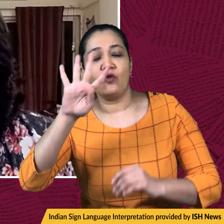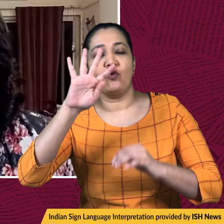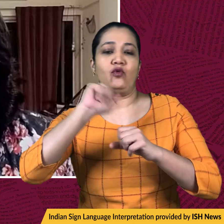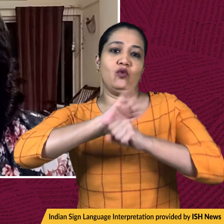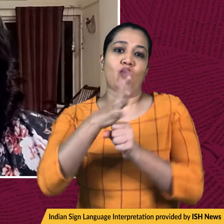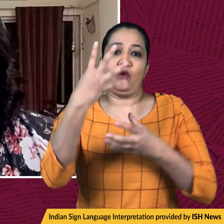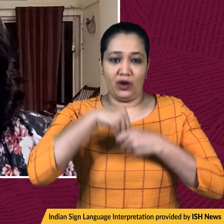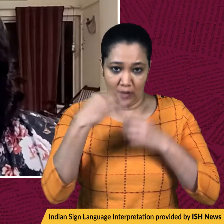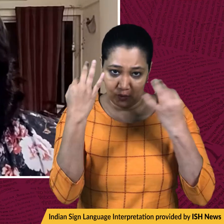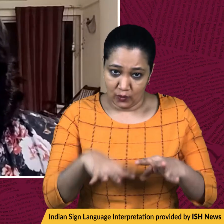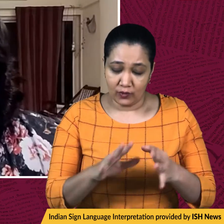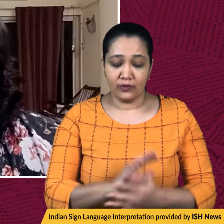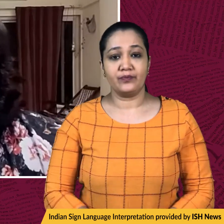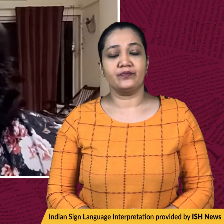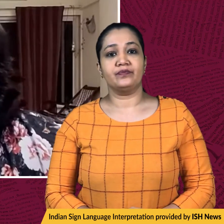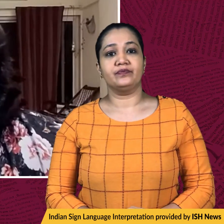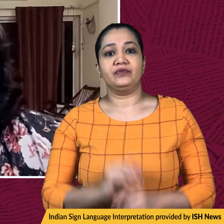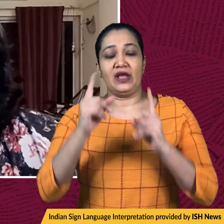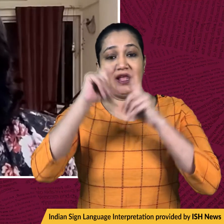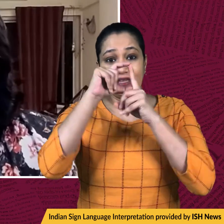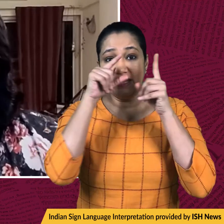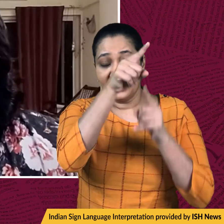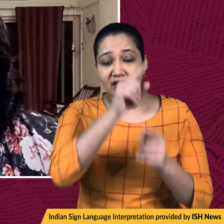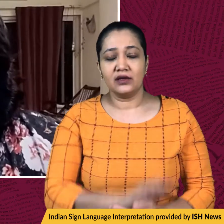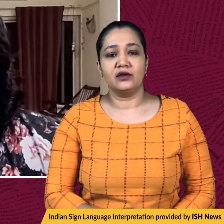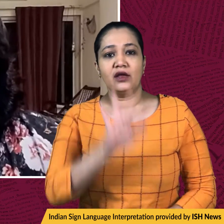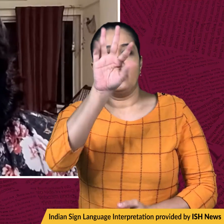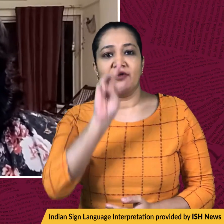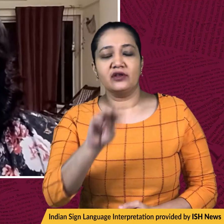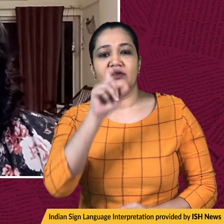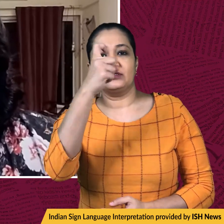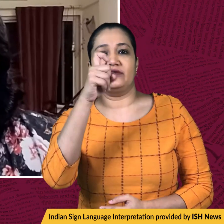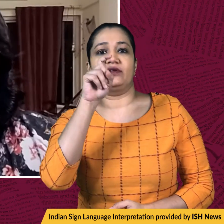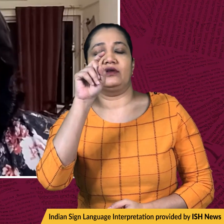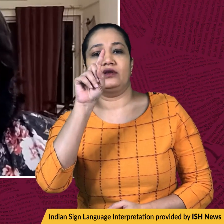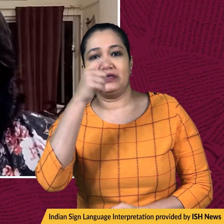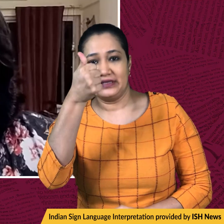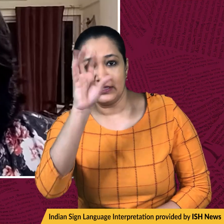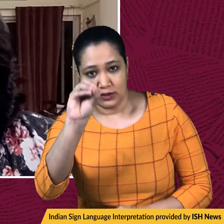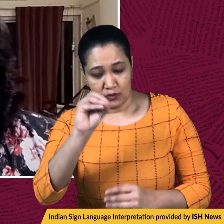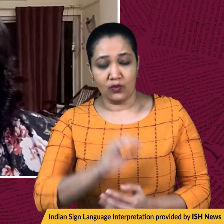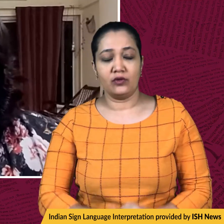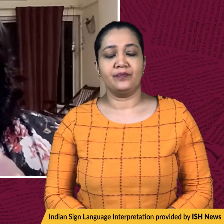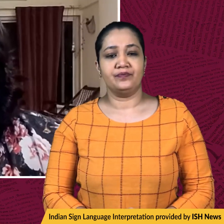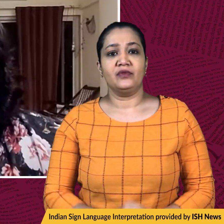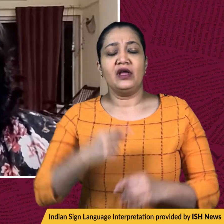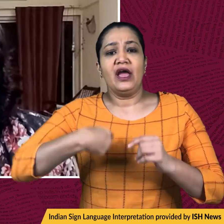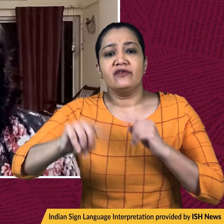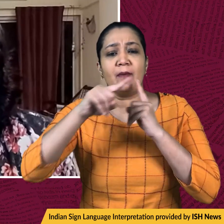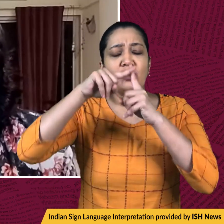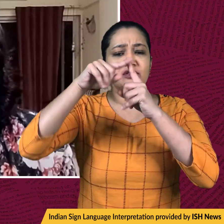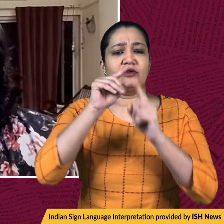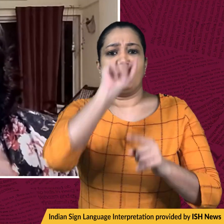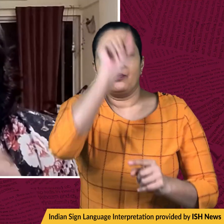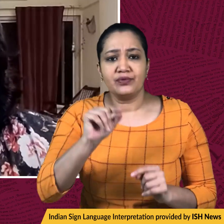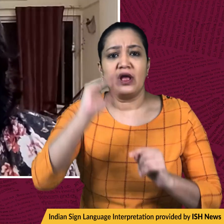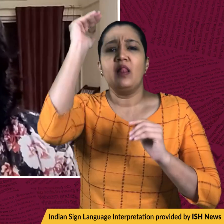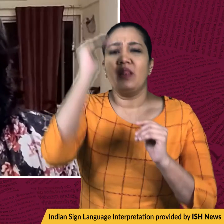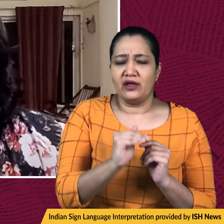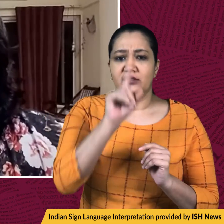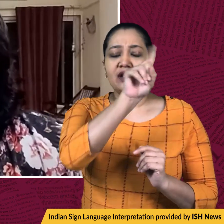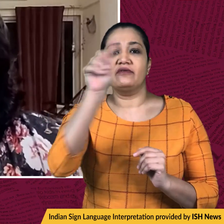26,540 new COVID cases in the last 24 hours. Delhi has reported 5,760 new COVID cases. The daily positivity rate